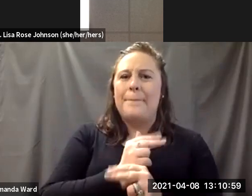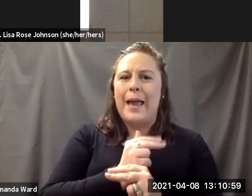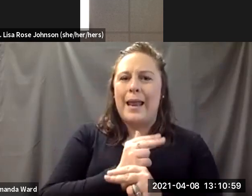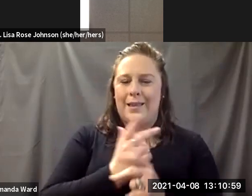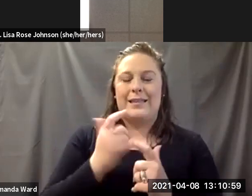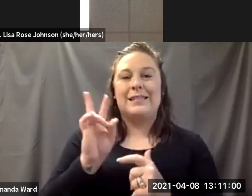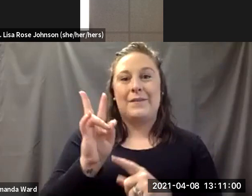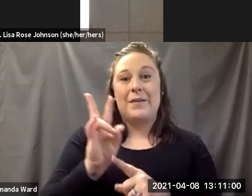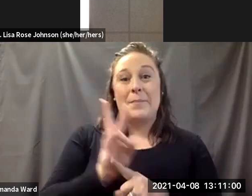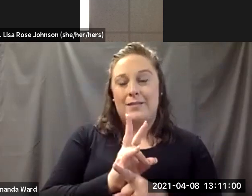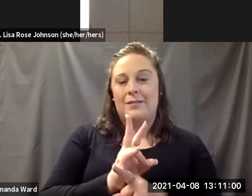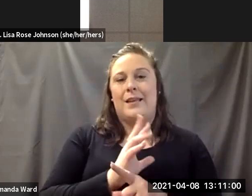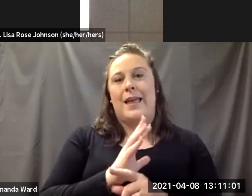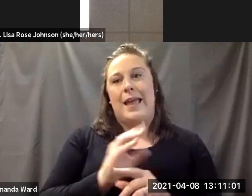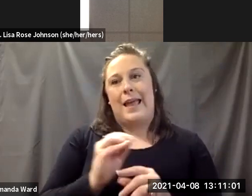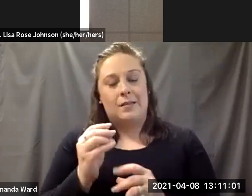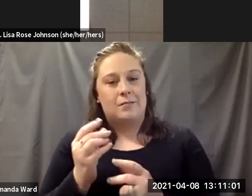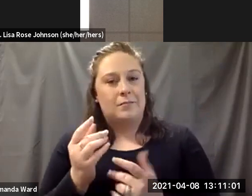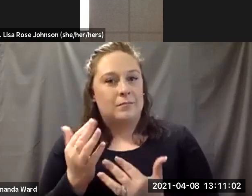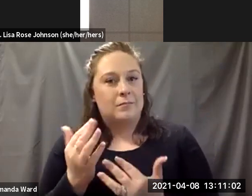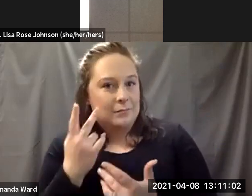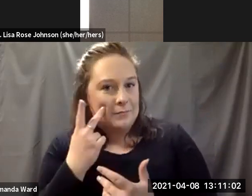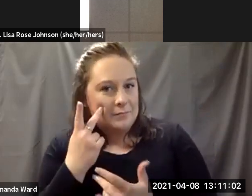still measuring that out.